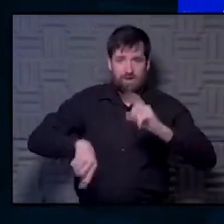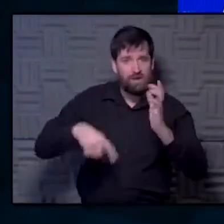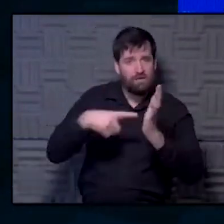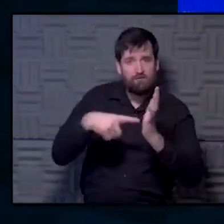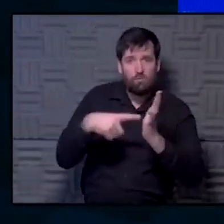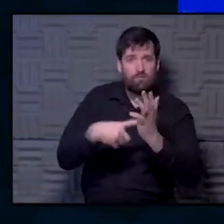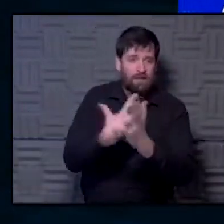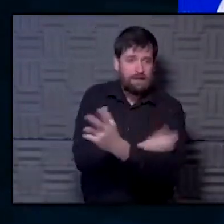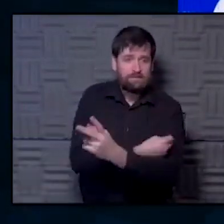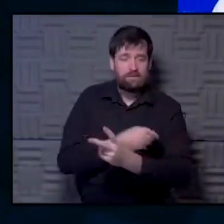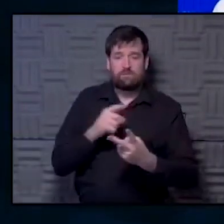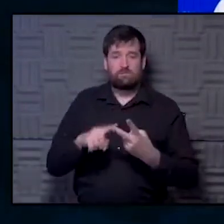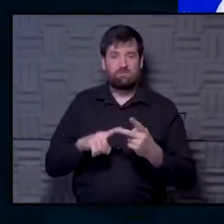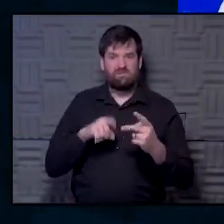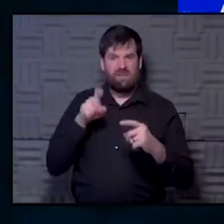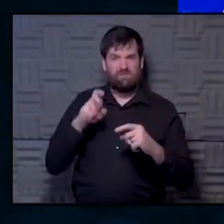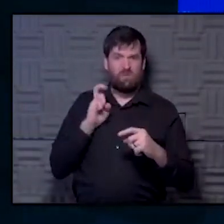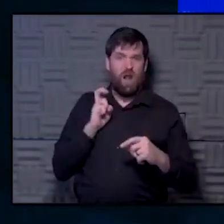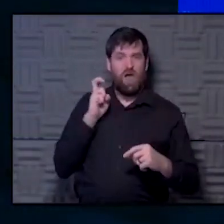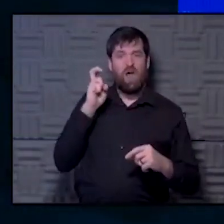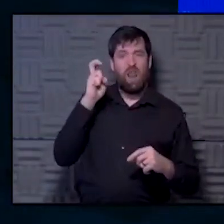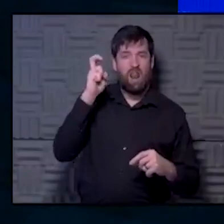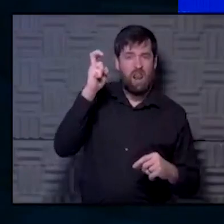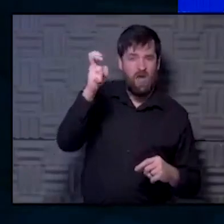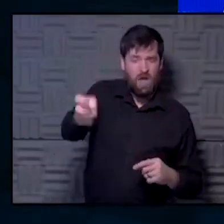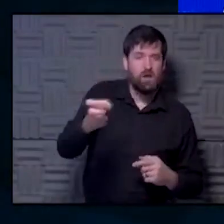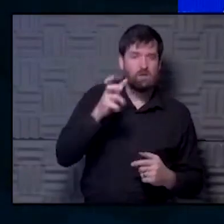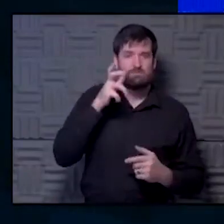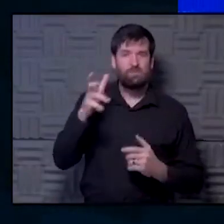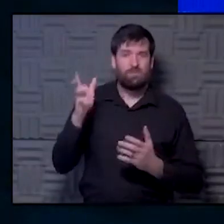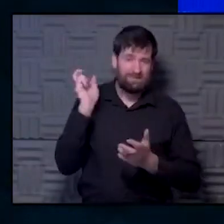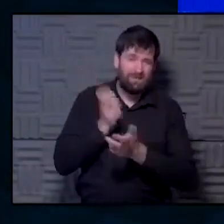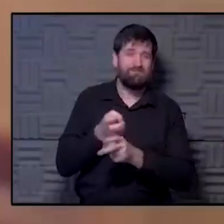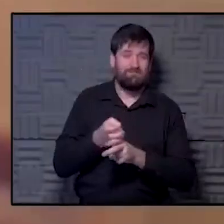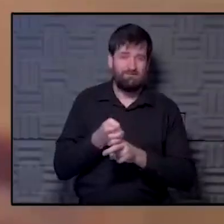a vaccine or have travel to get to the vaccine, they're going to be at a disadvantage.